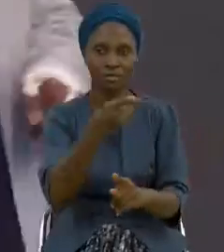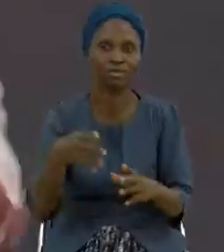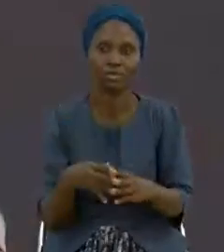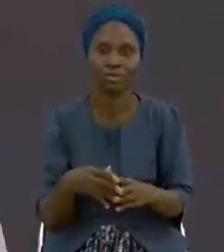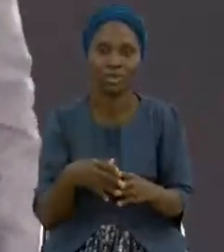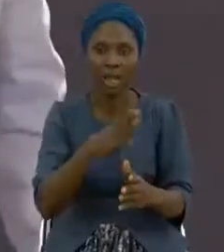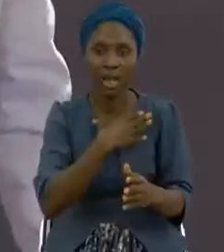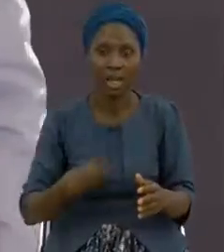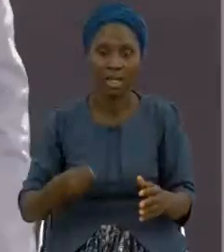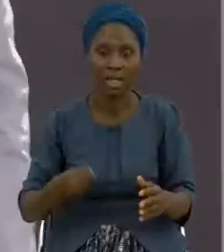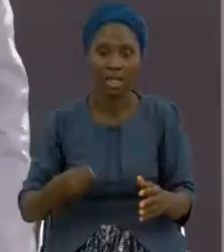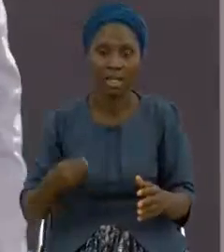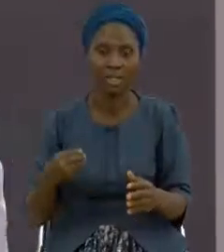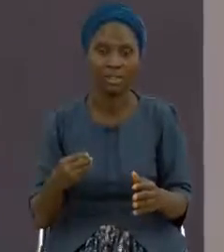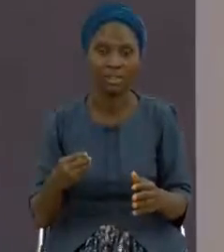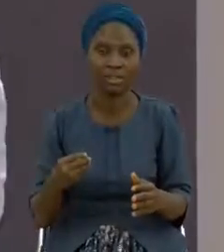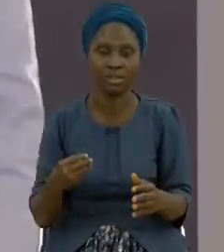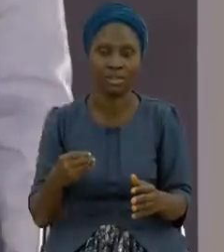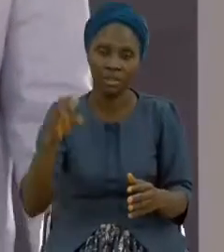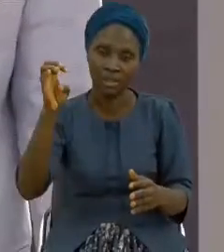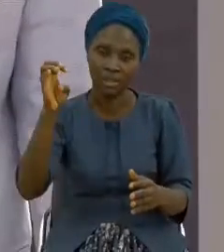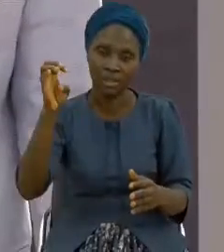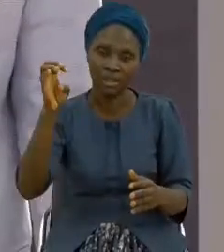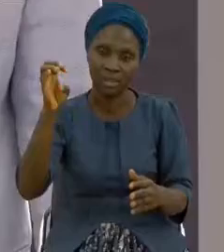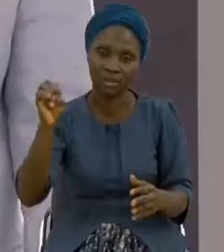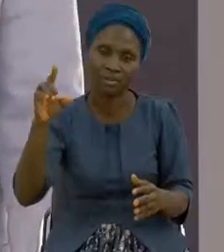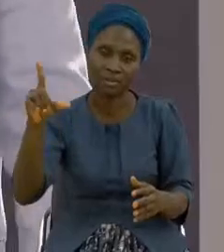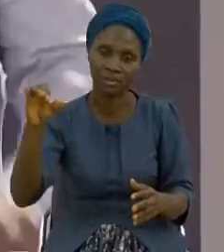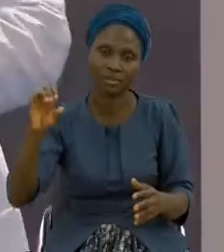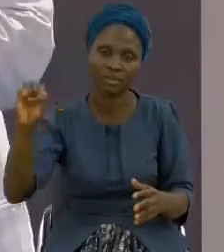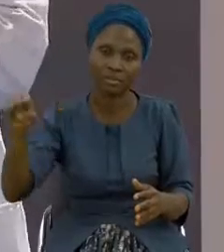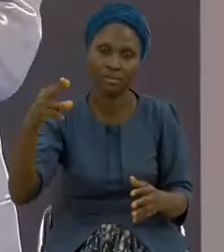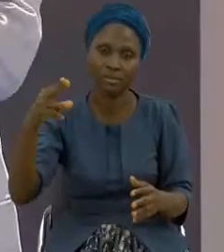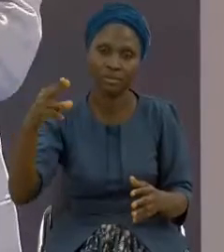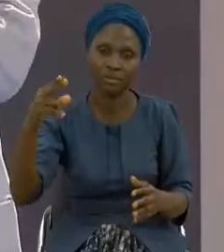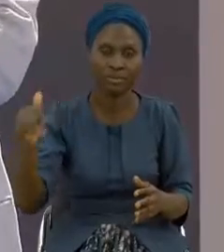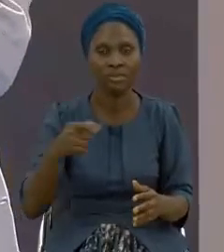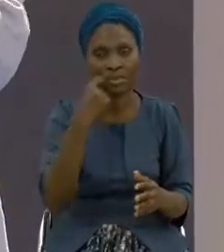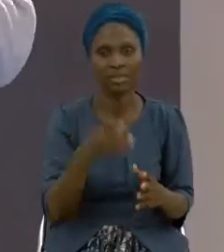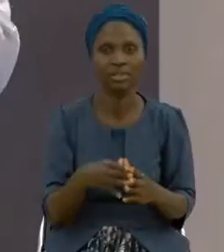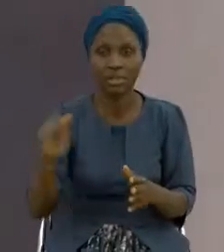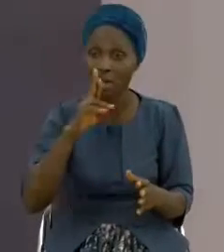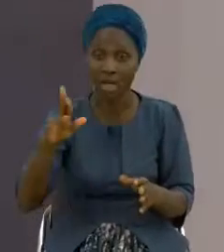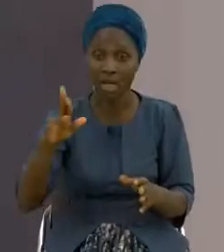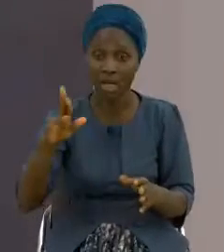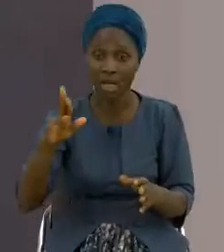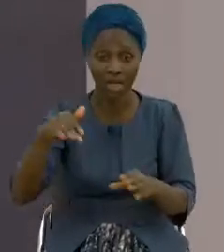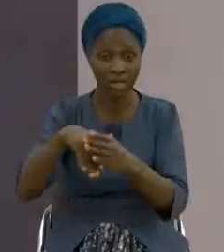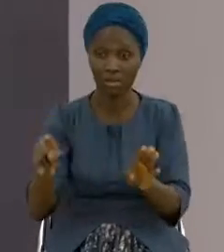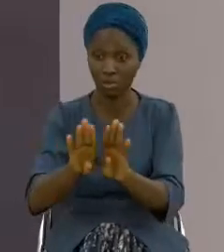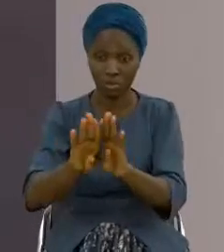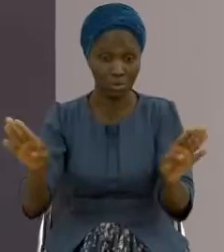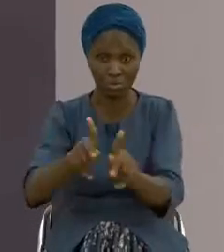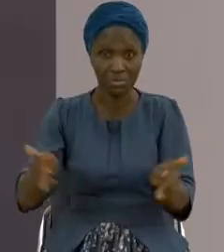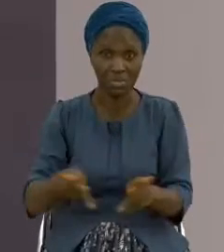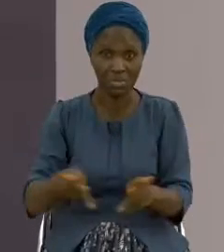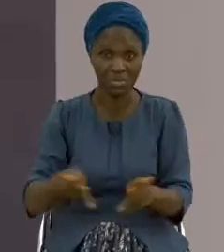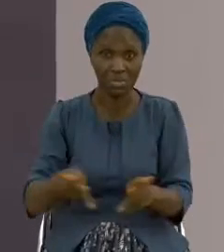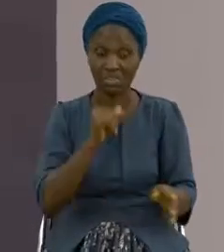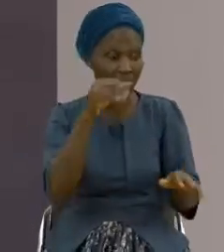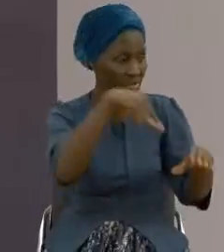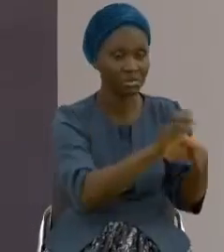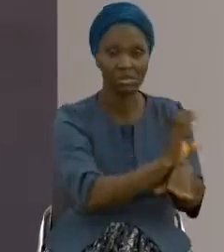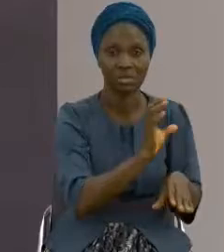Elisha said, they were in the open, they were not inside the church building. And Elisha said,